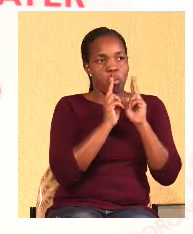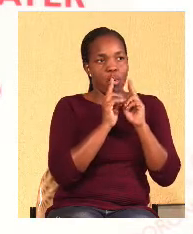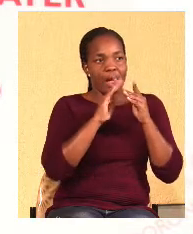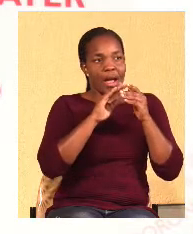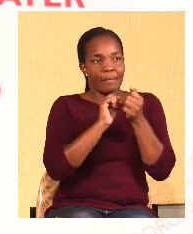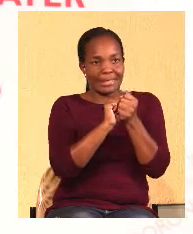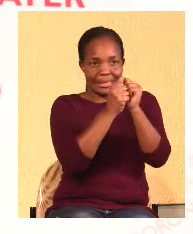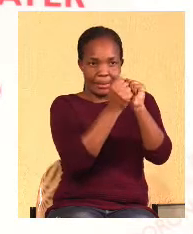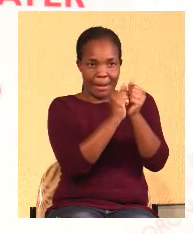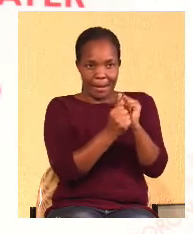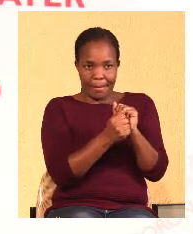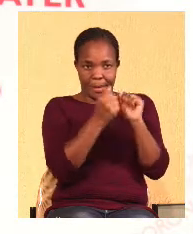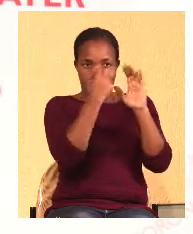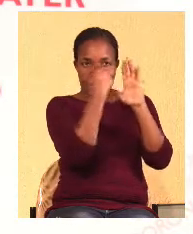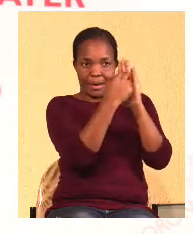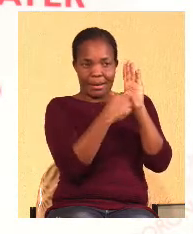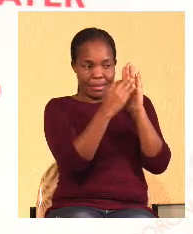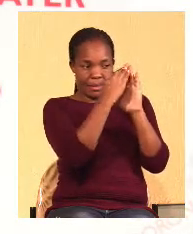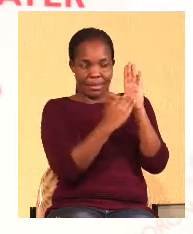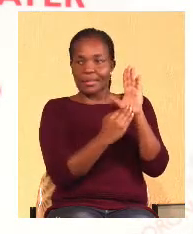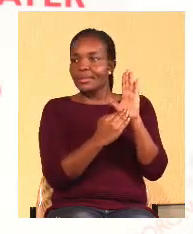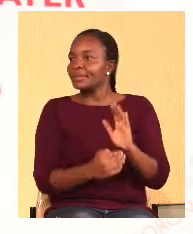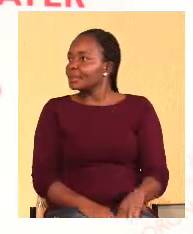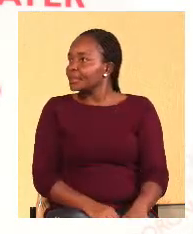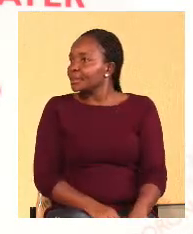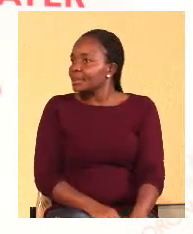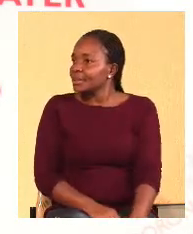amended regulations. So I would call upon